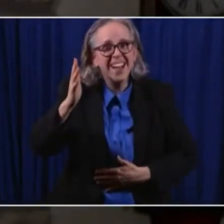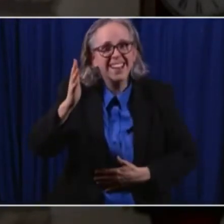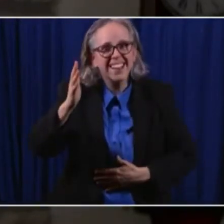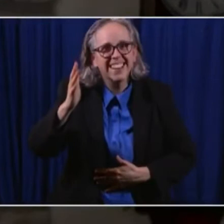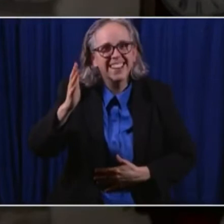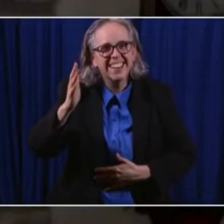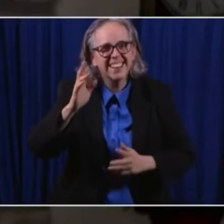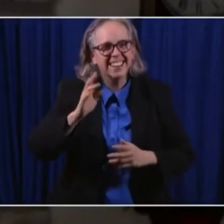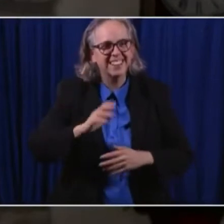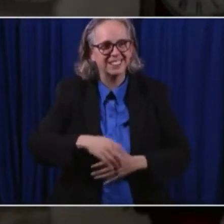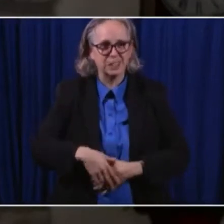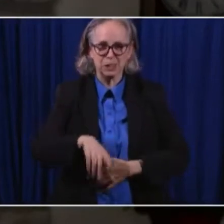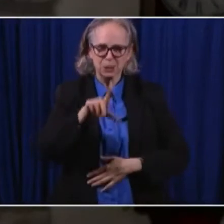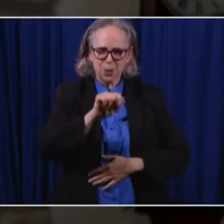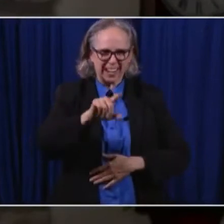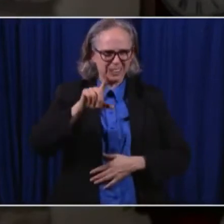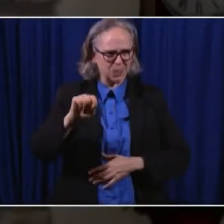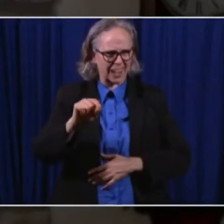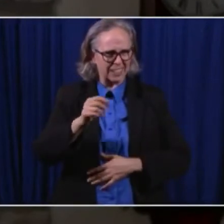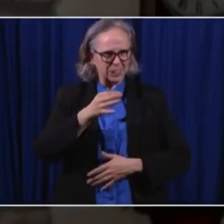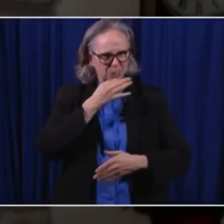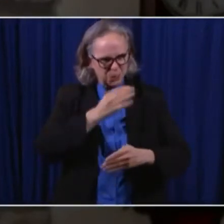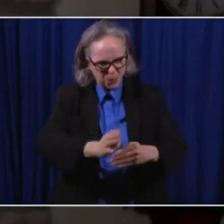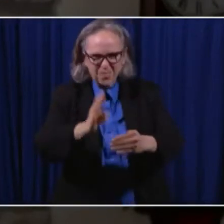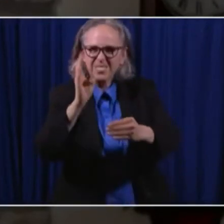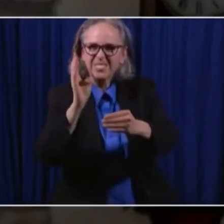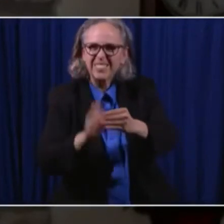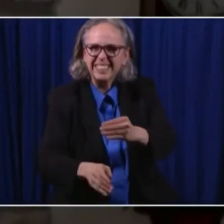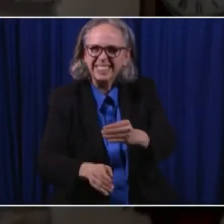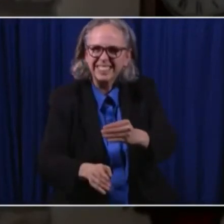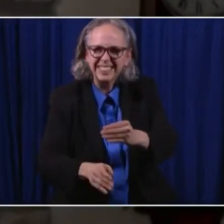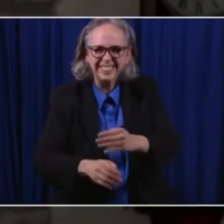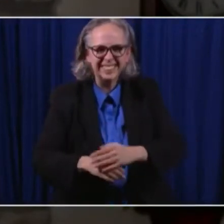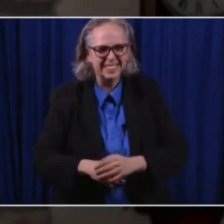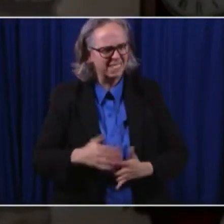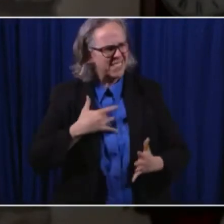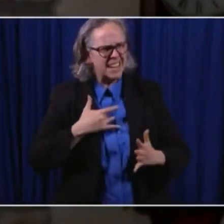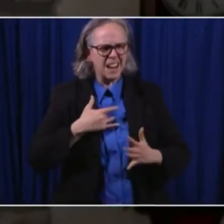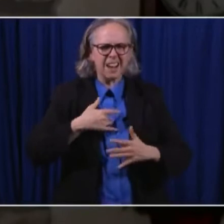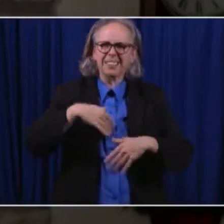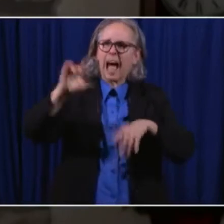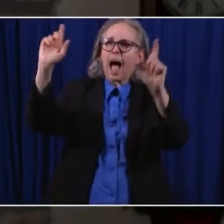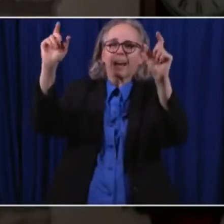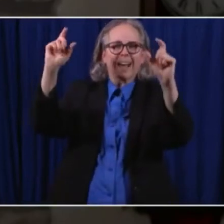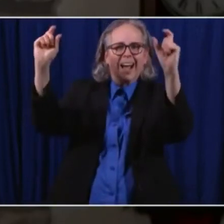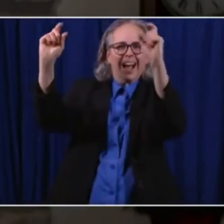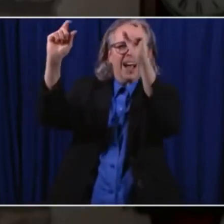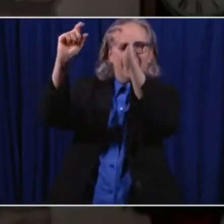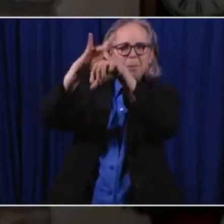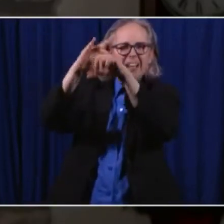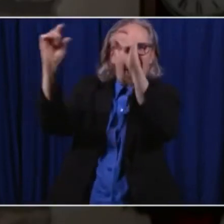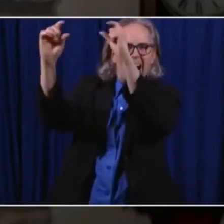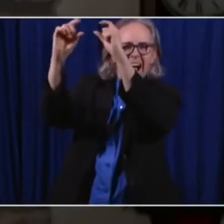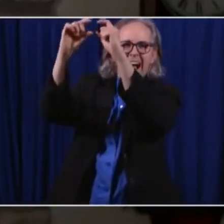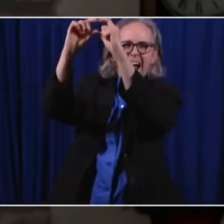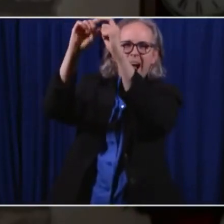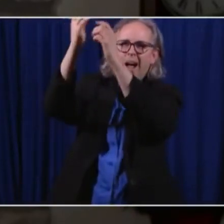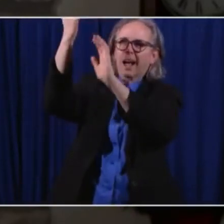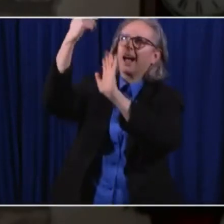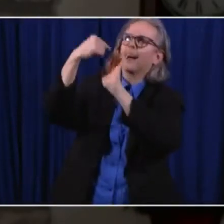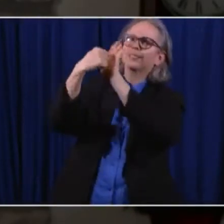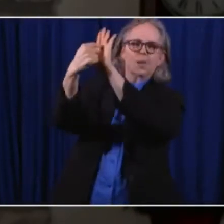I do believe that this is really a magnificent celestial sign of hope and light and wonder